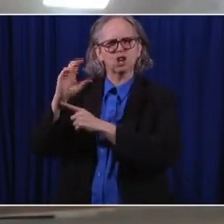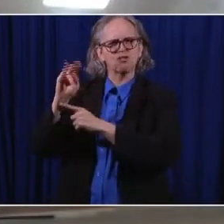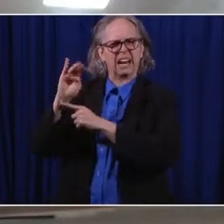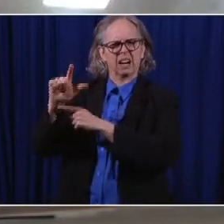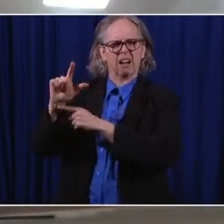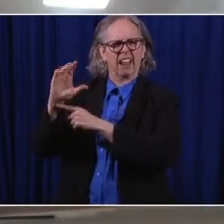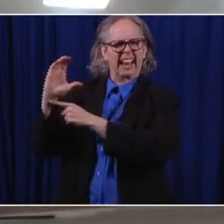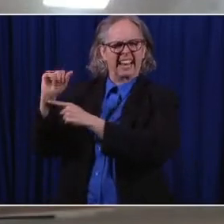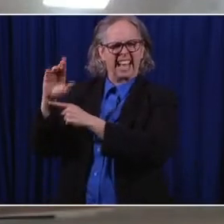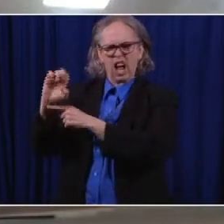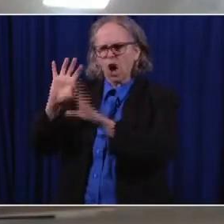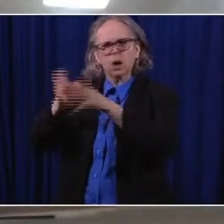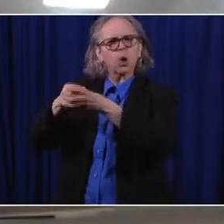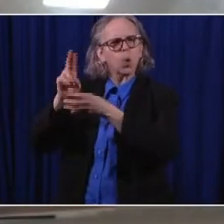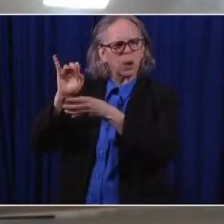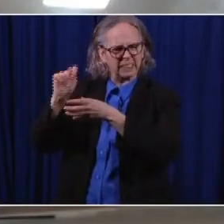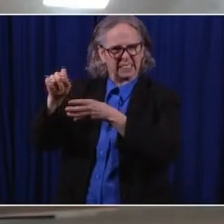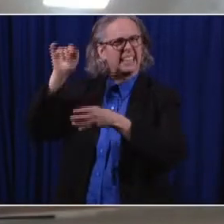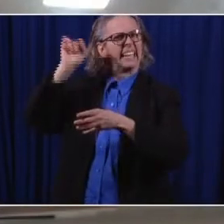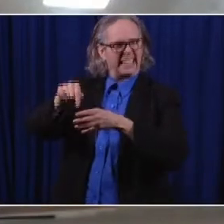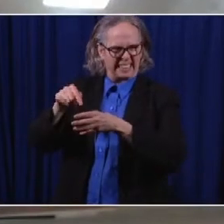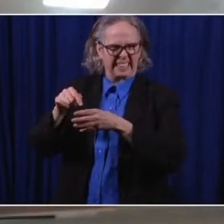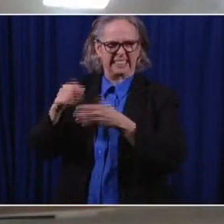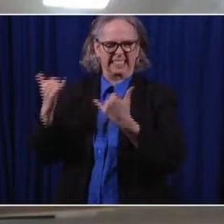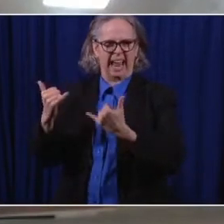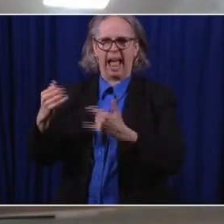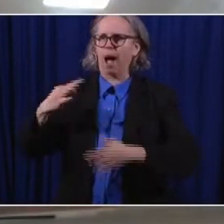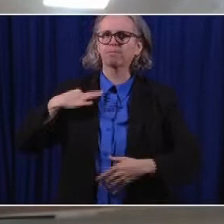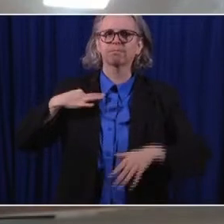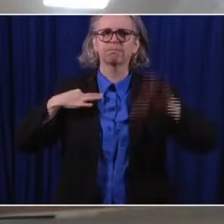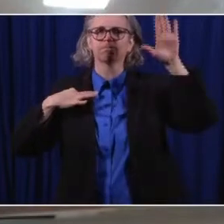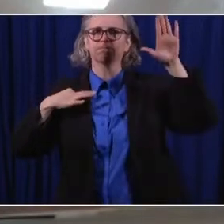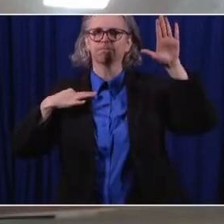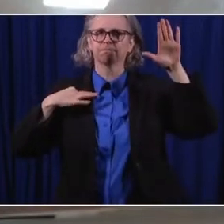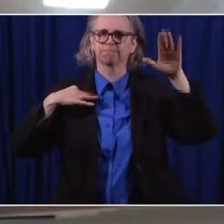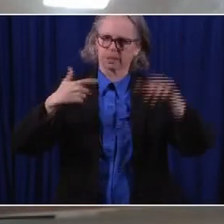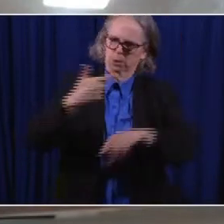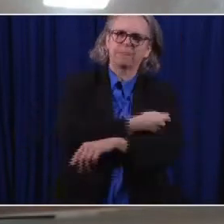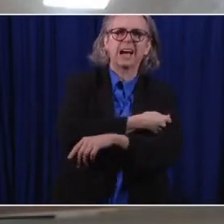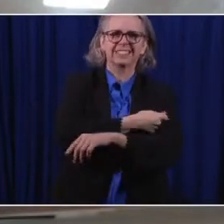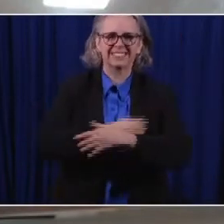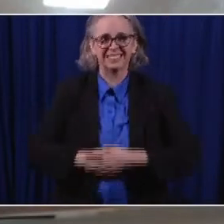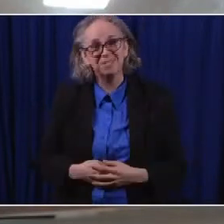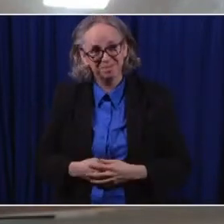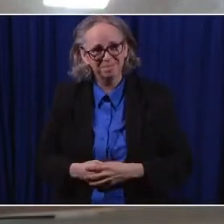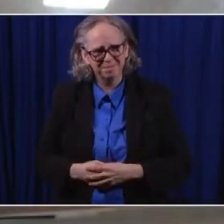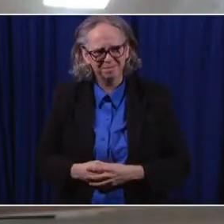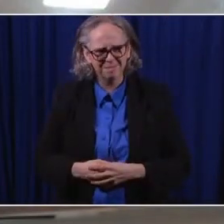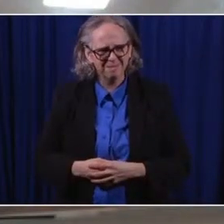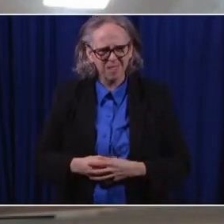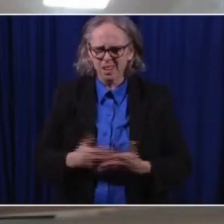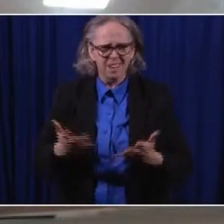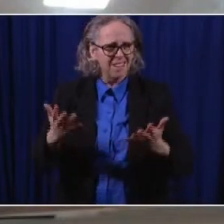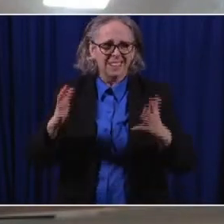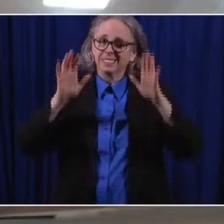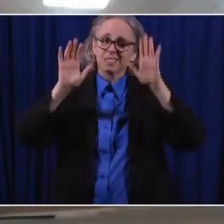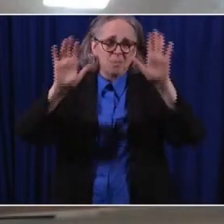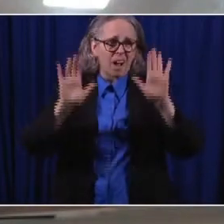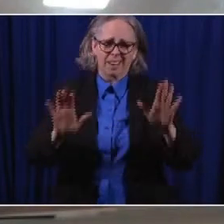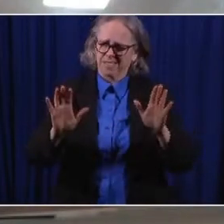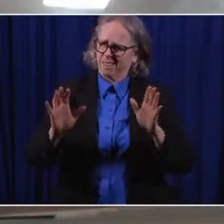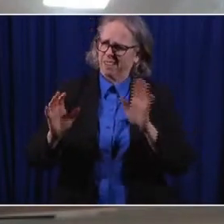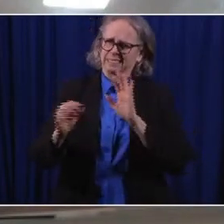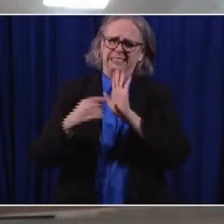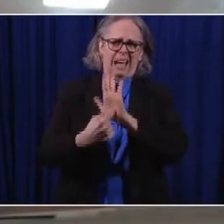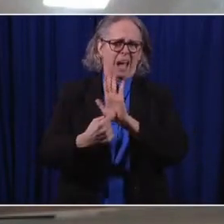Health Toledo. And there is no one more deserving to receive this vaccine today than him. I am so appreciative of